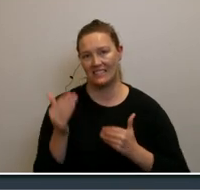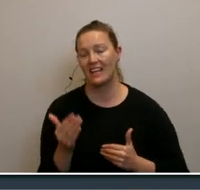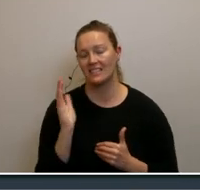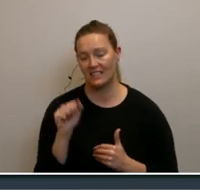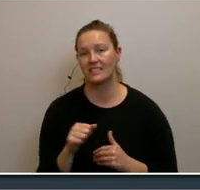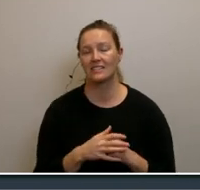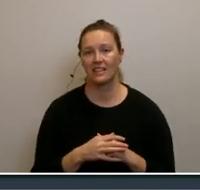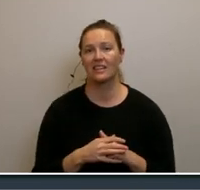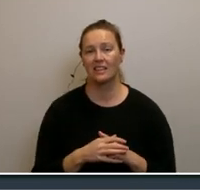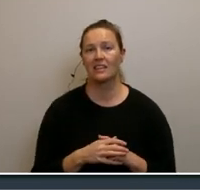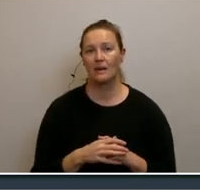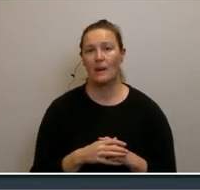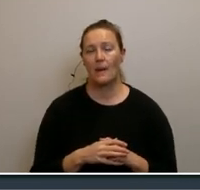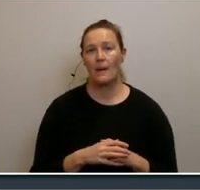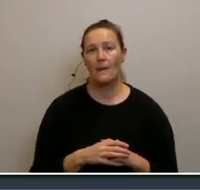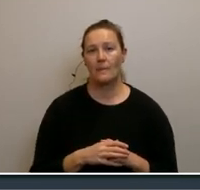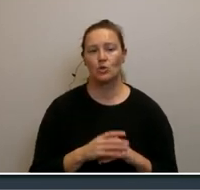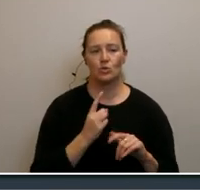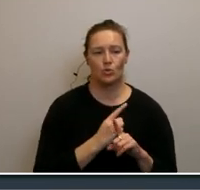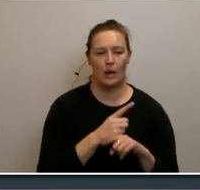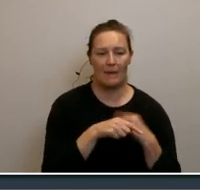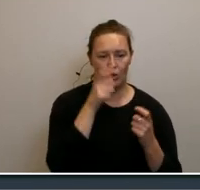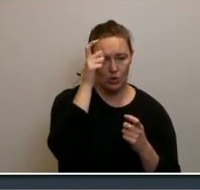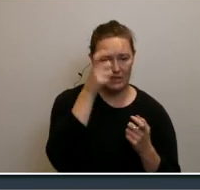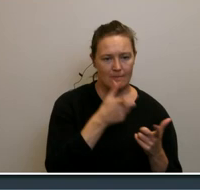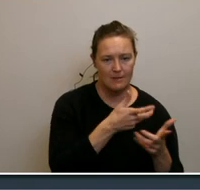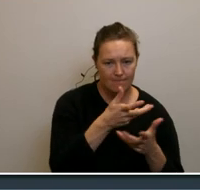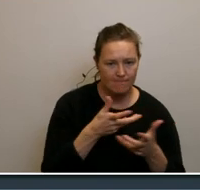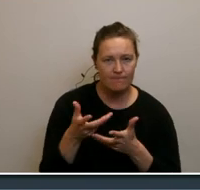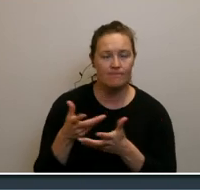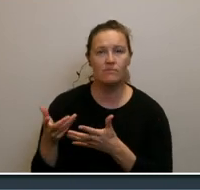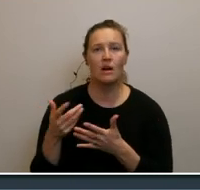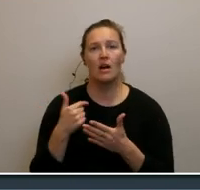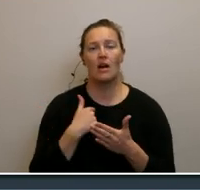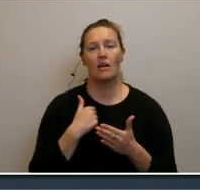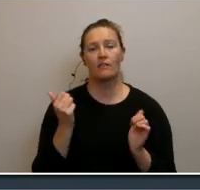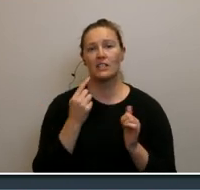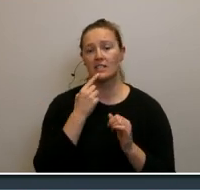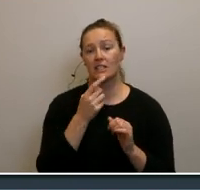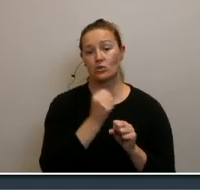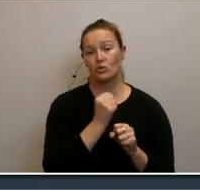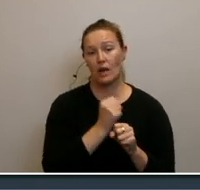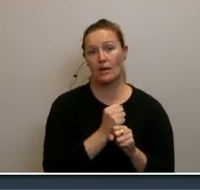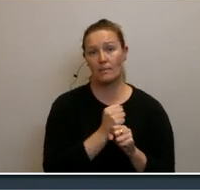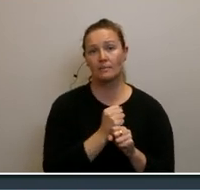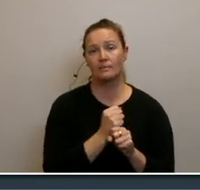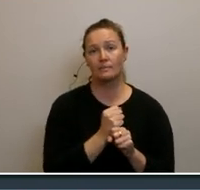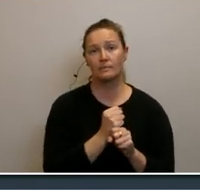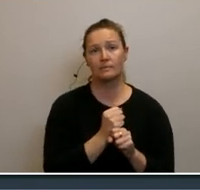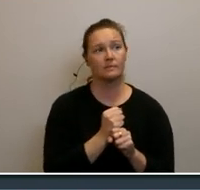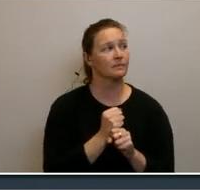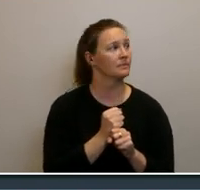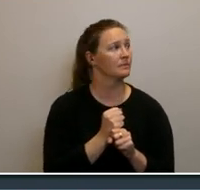really talk to people about the concept, take on board. I've said to Graham that, you know, this